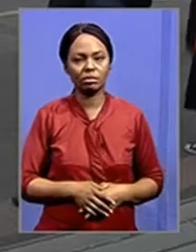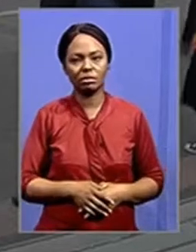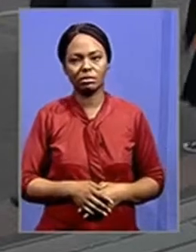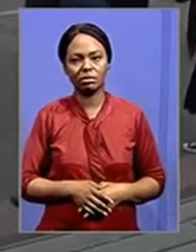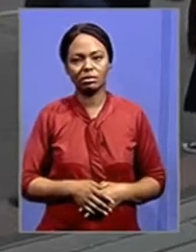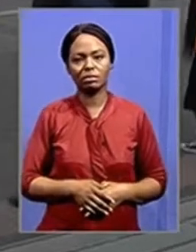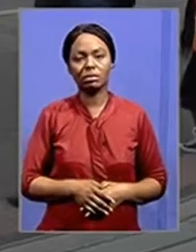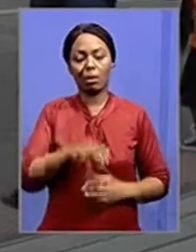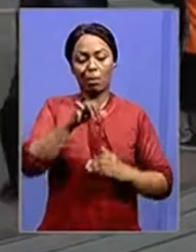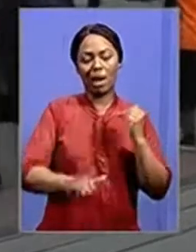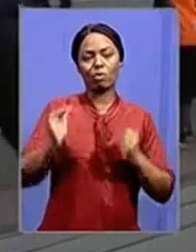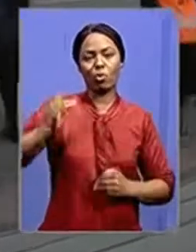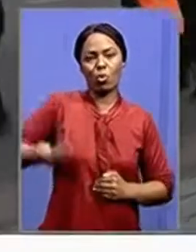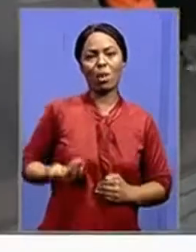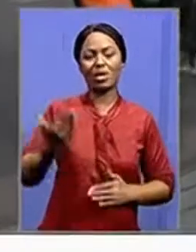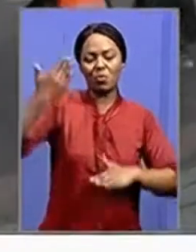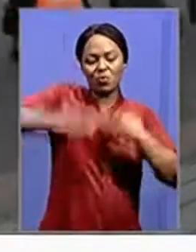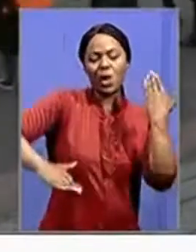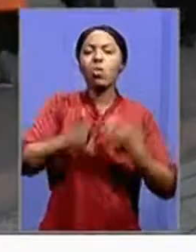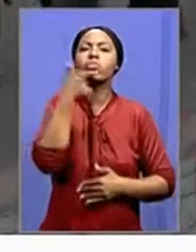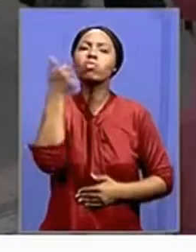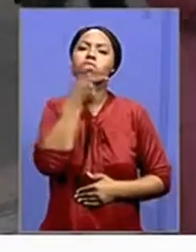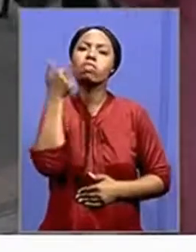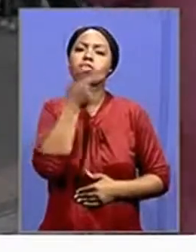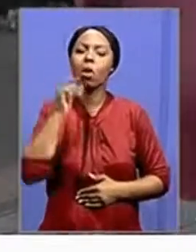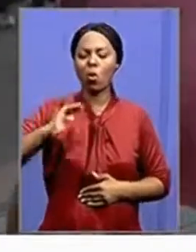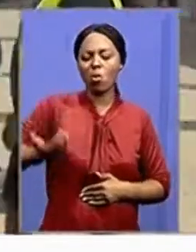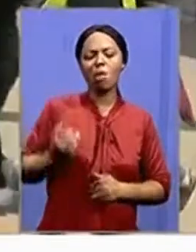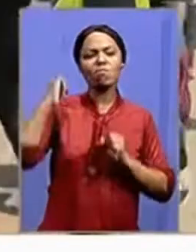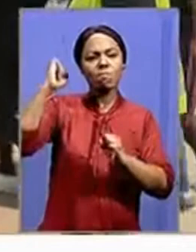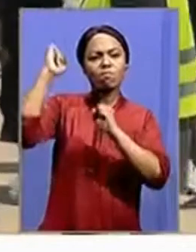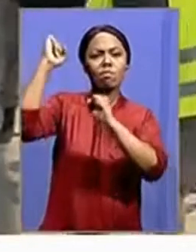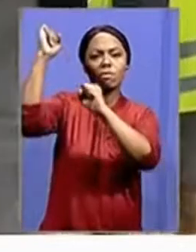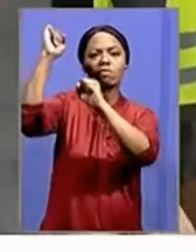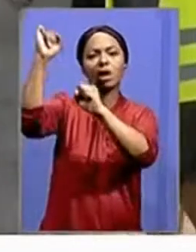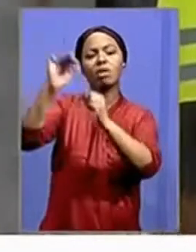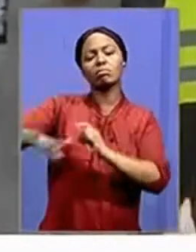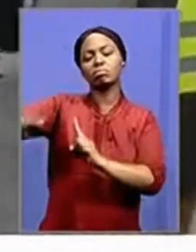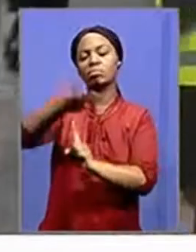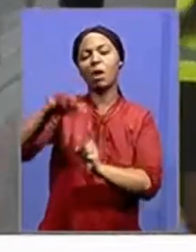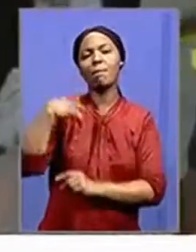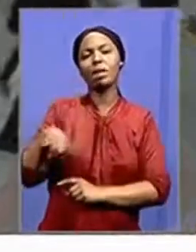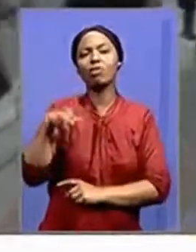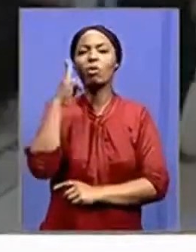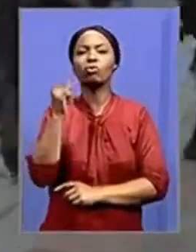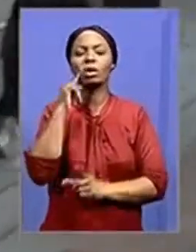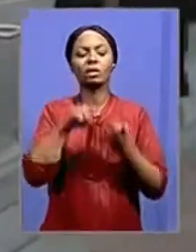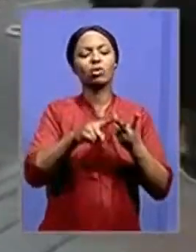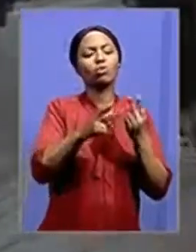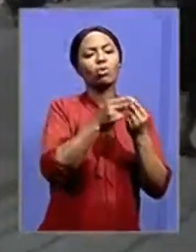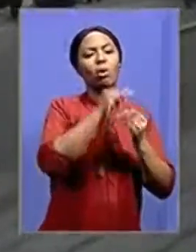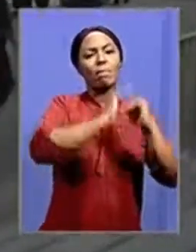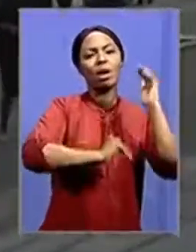Hello, my name the president of the union buildings.